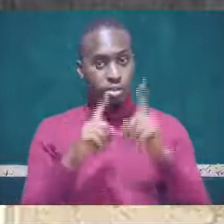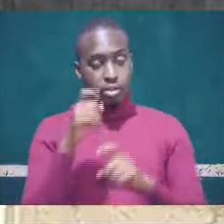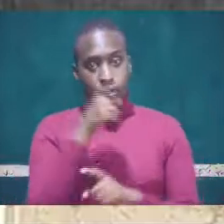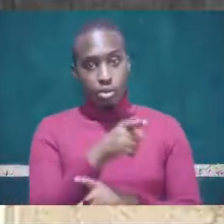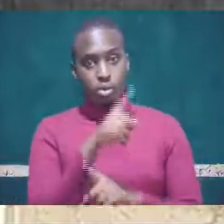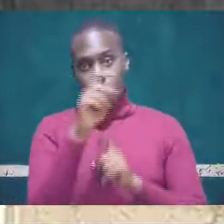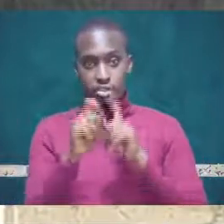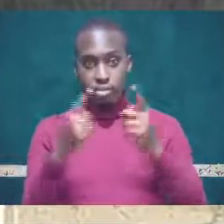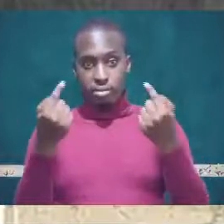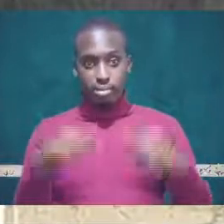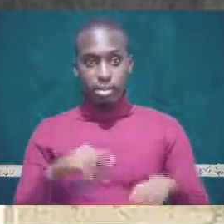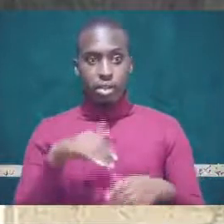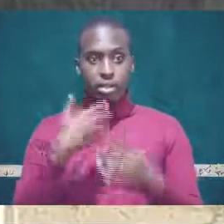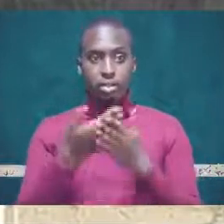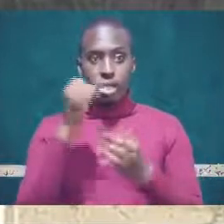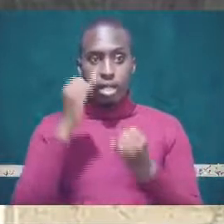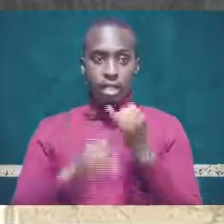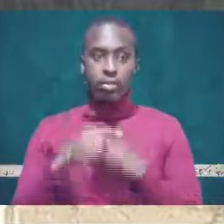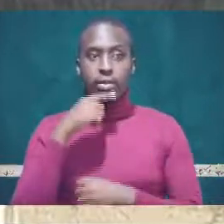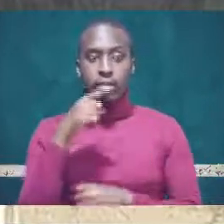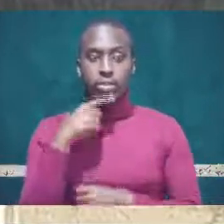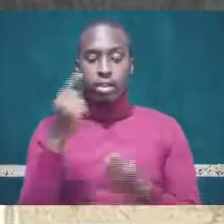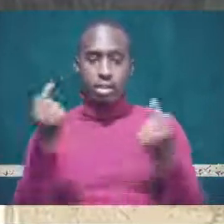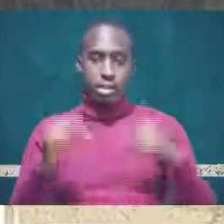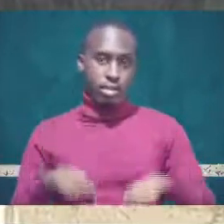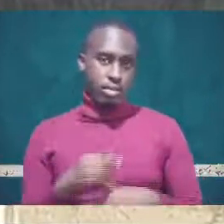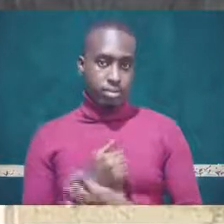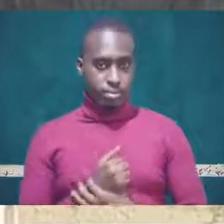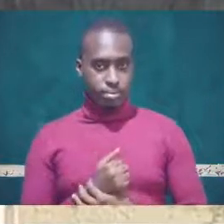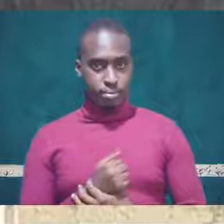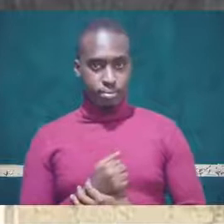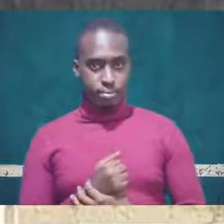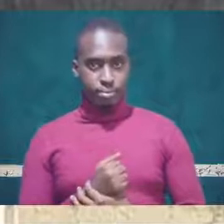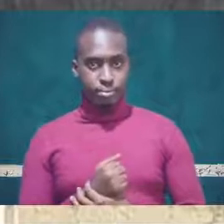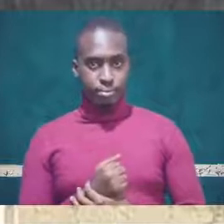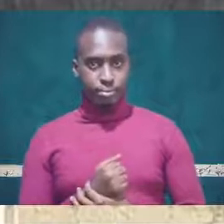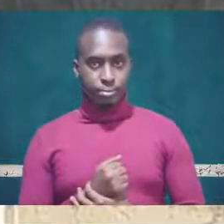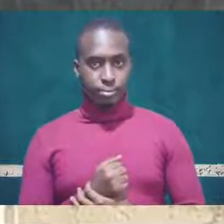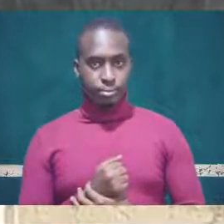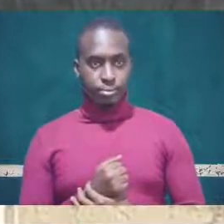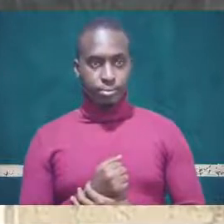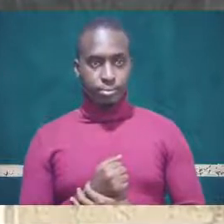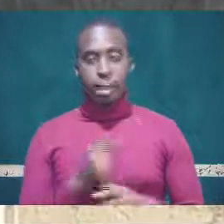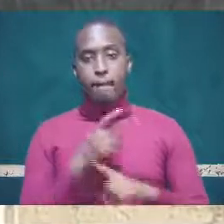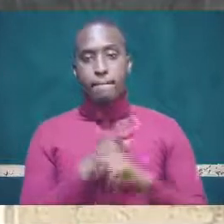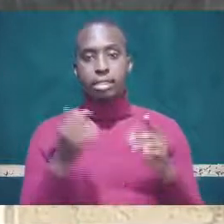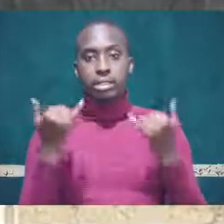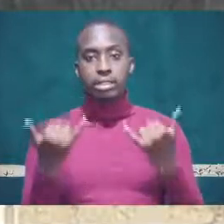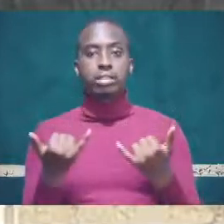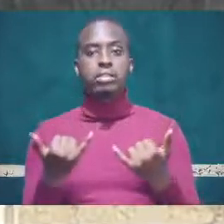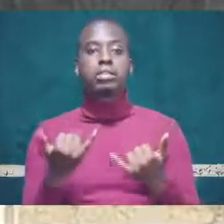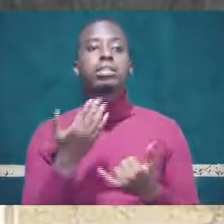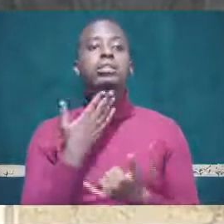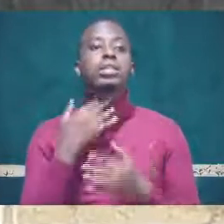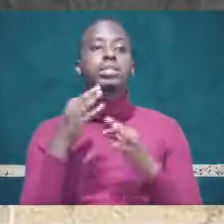those questions at the end of our lesson. I will bring them back. I'll bring them back. But that's what I will want you